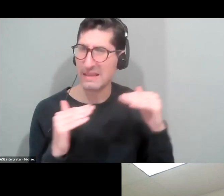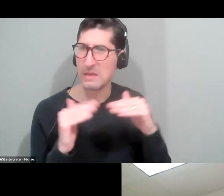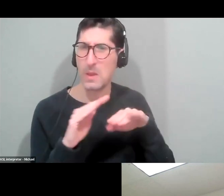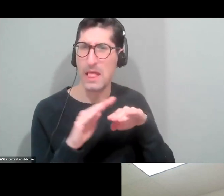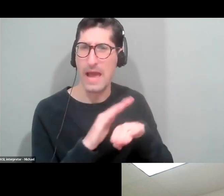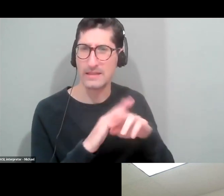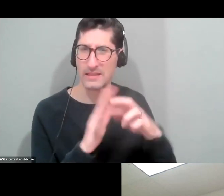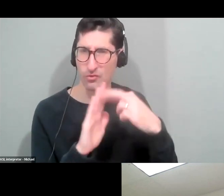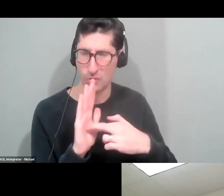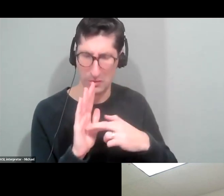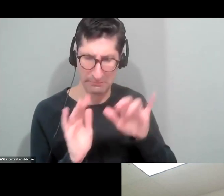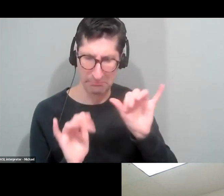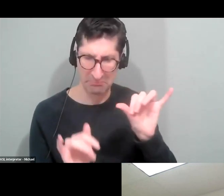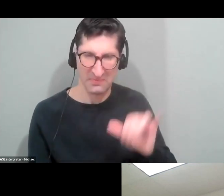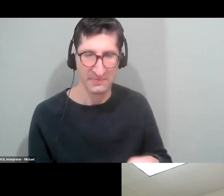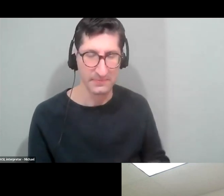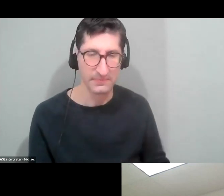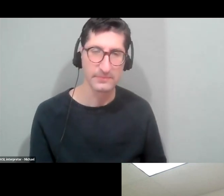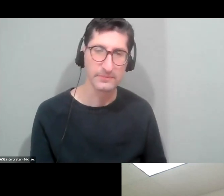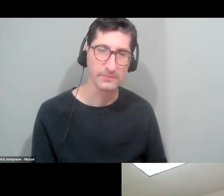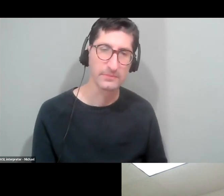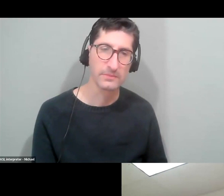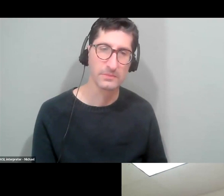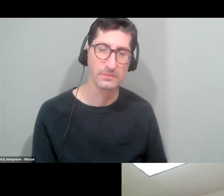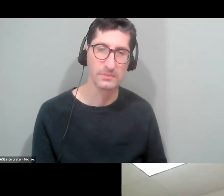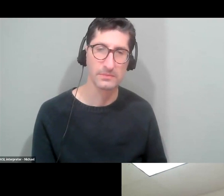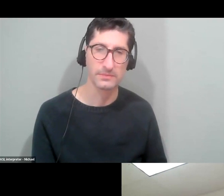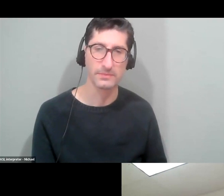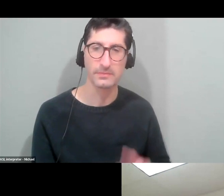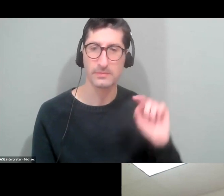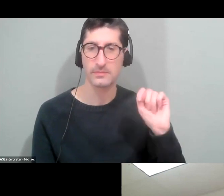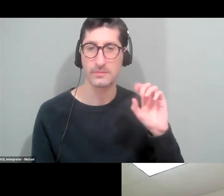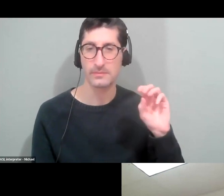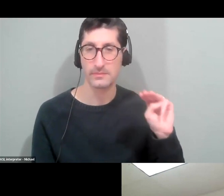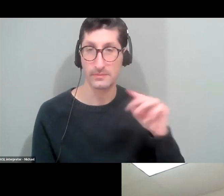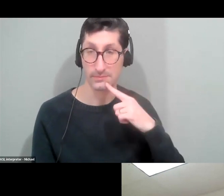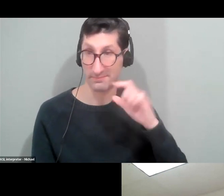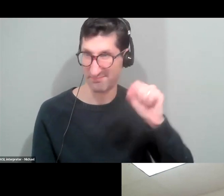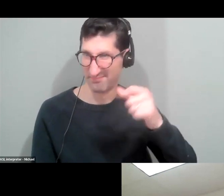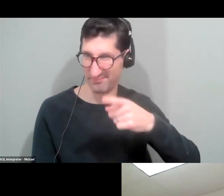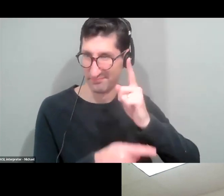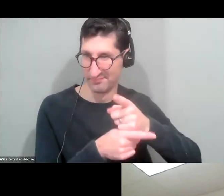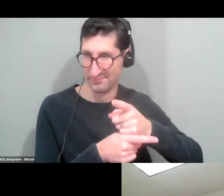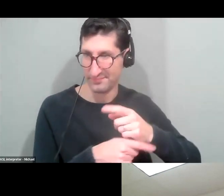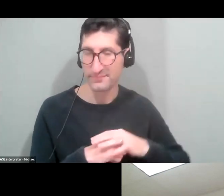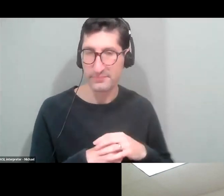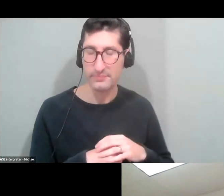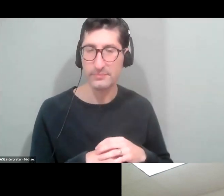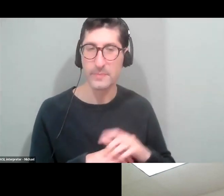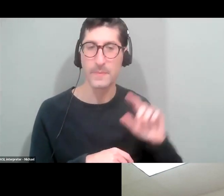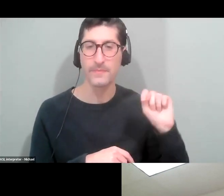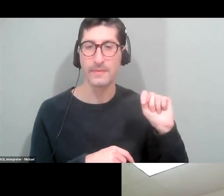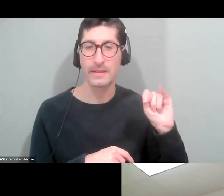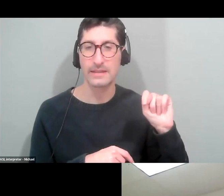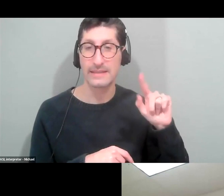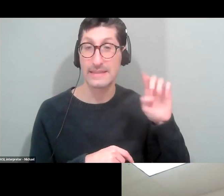rules, Yeah, to just my to expand on knowledge. that, that is absolutely correct, Emily. So Title II of the ADA